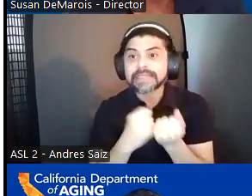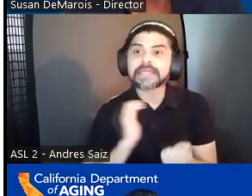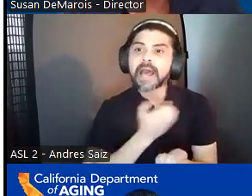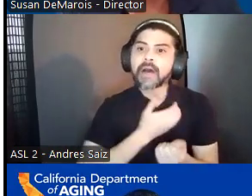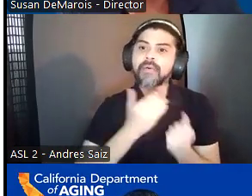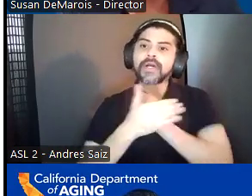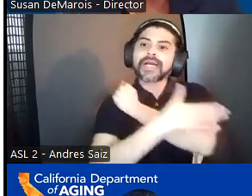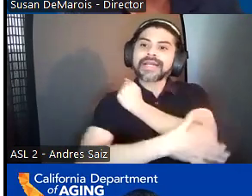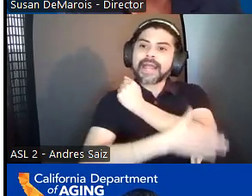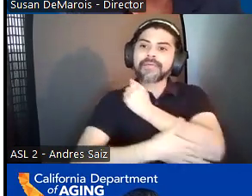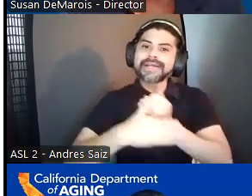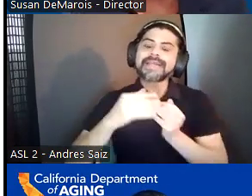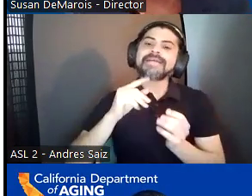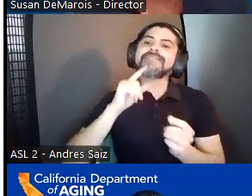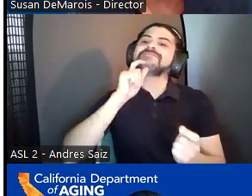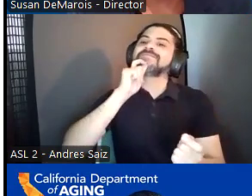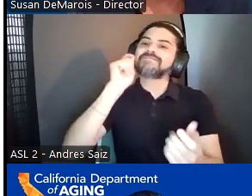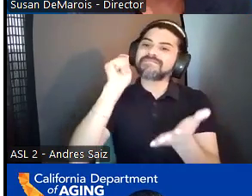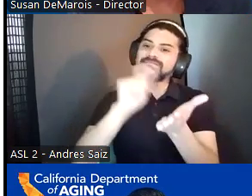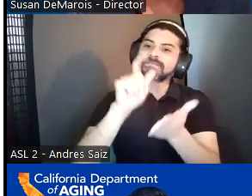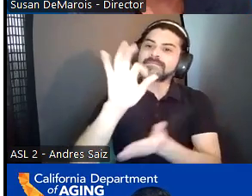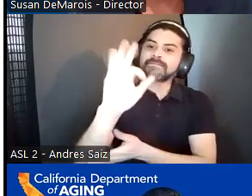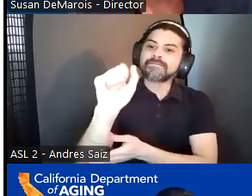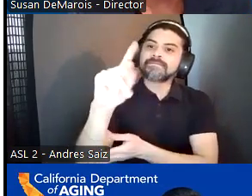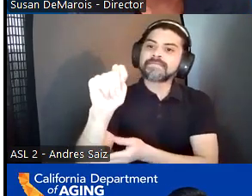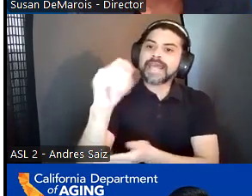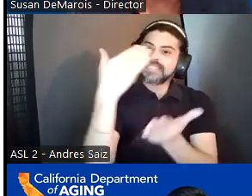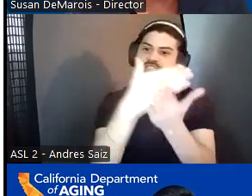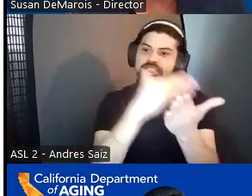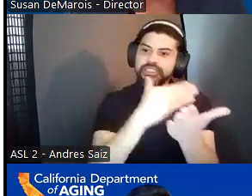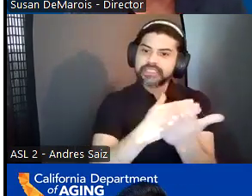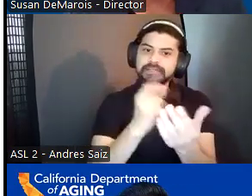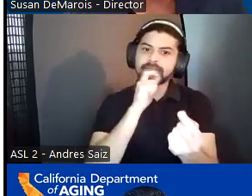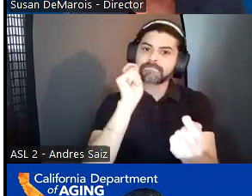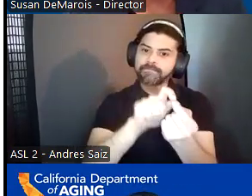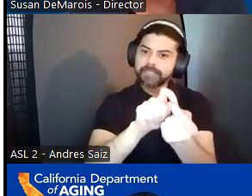sheets. And one of the data points we do lift up there on the fact sheets